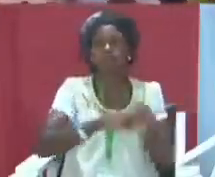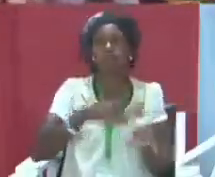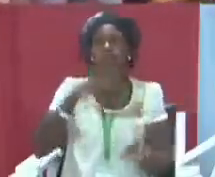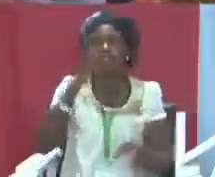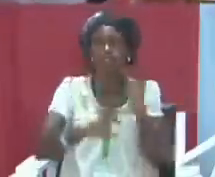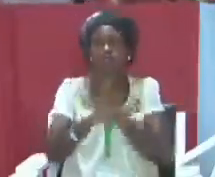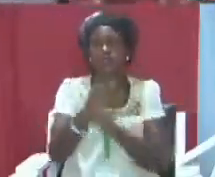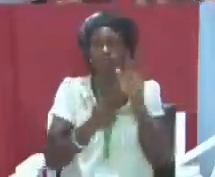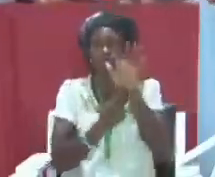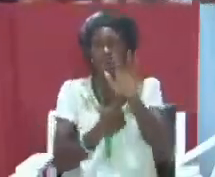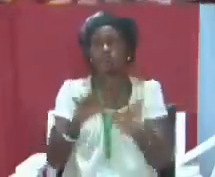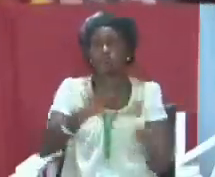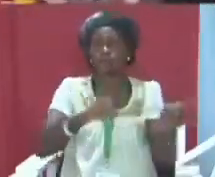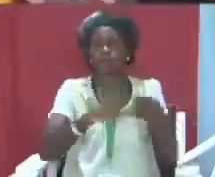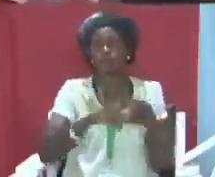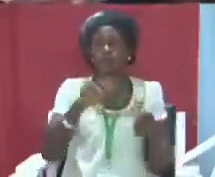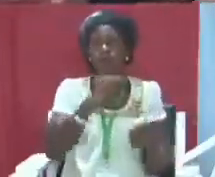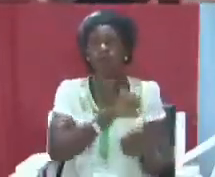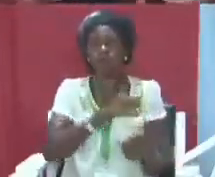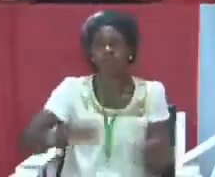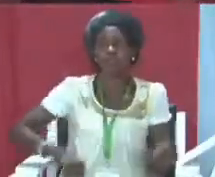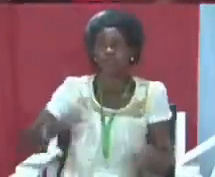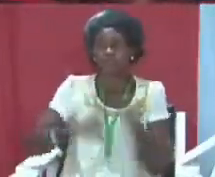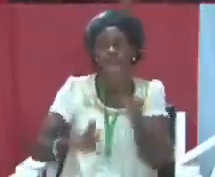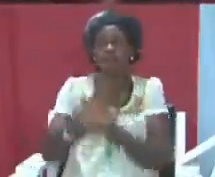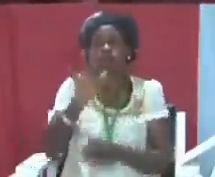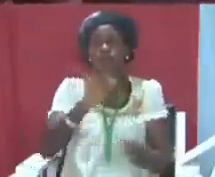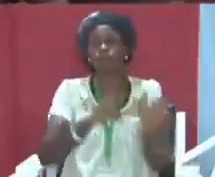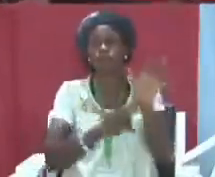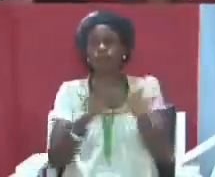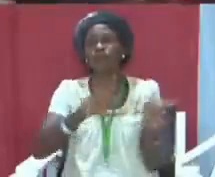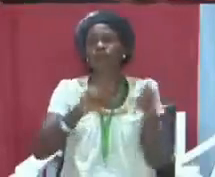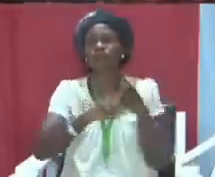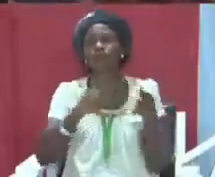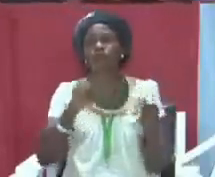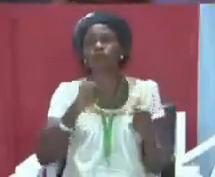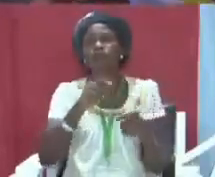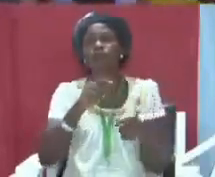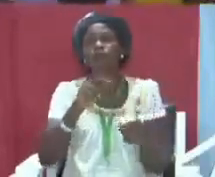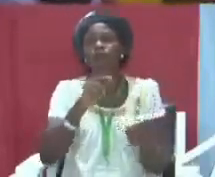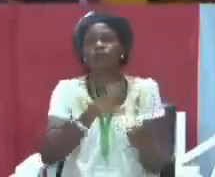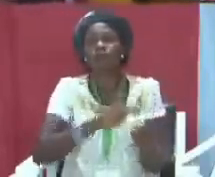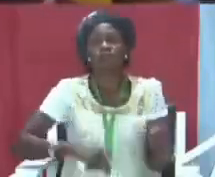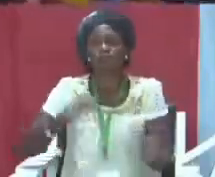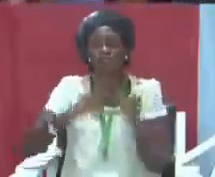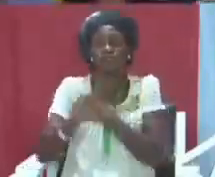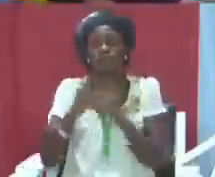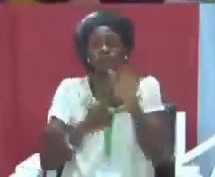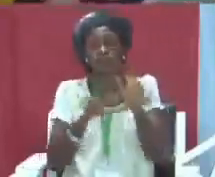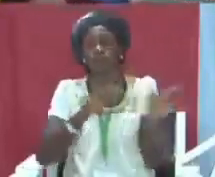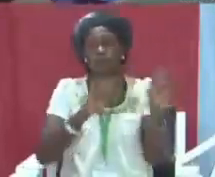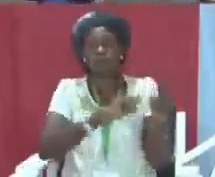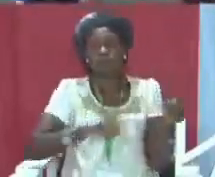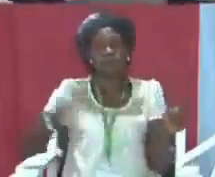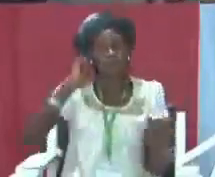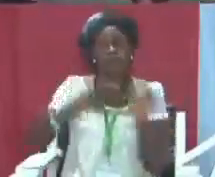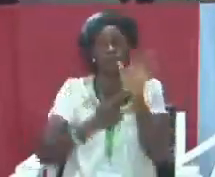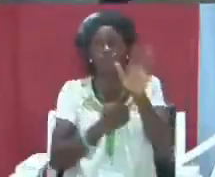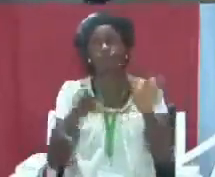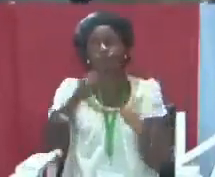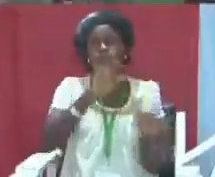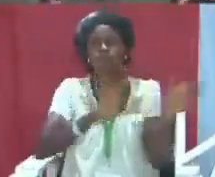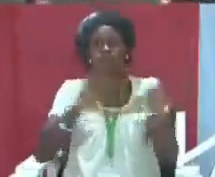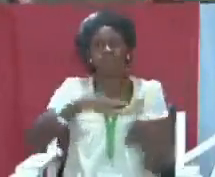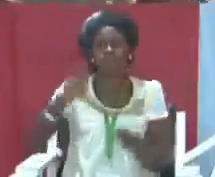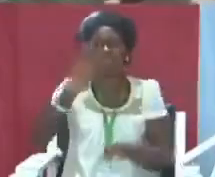show mercy to Ahab, if God could show mercy to Jehoram, if God could show mercy to Hezekiah, he will show you mercy, and the